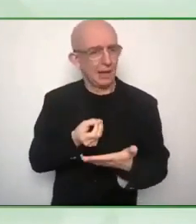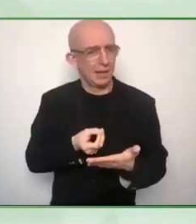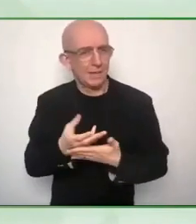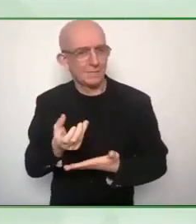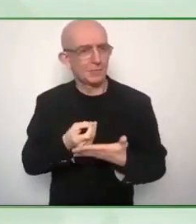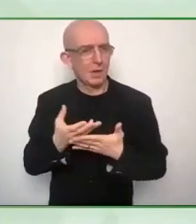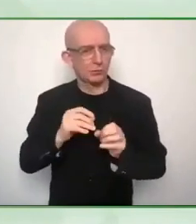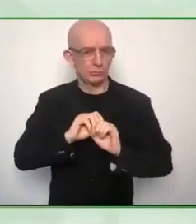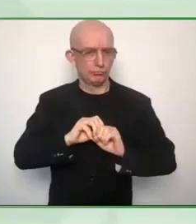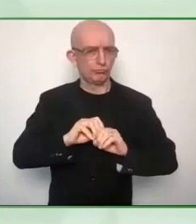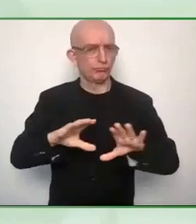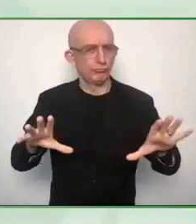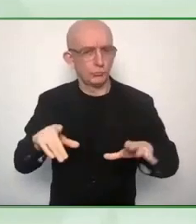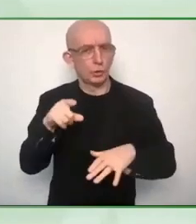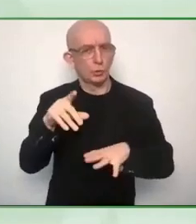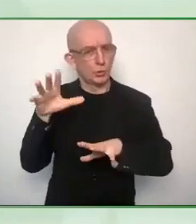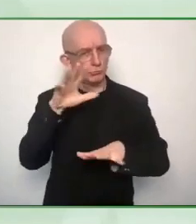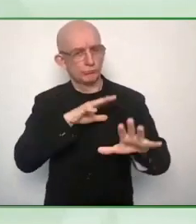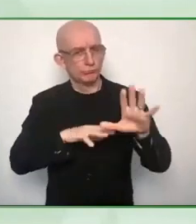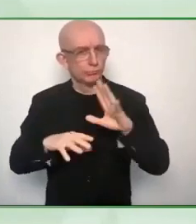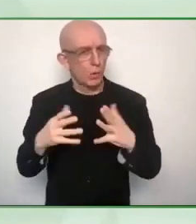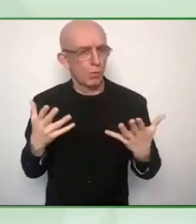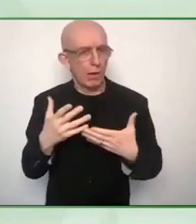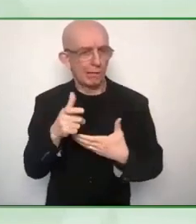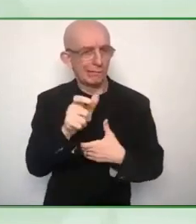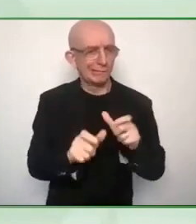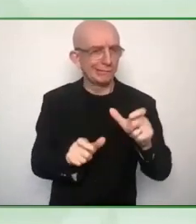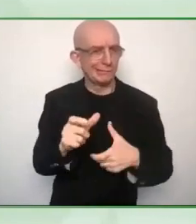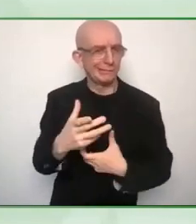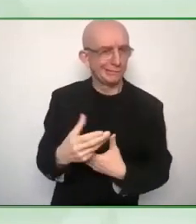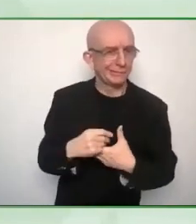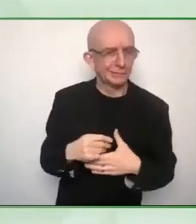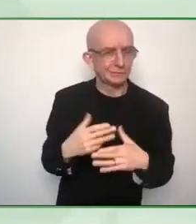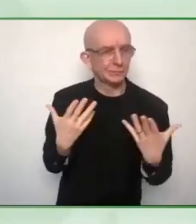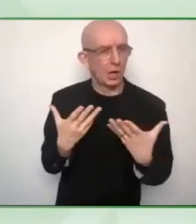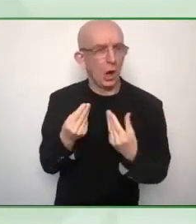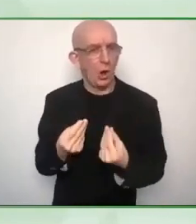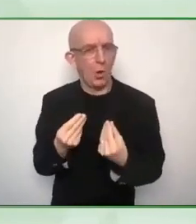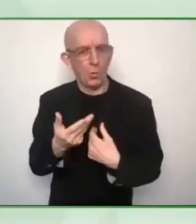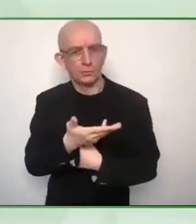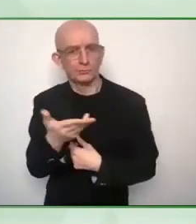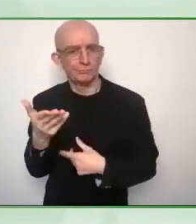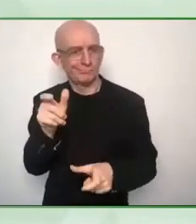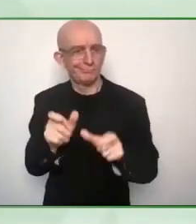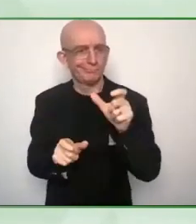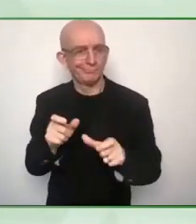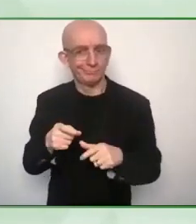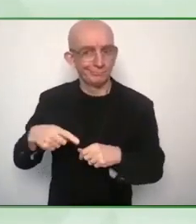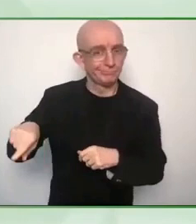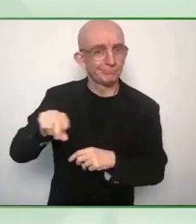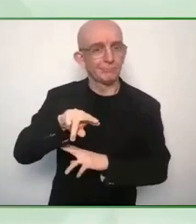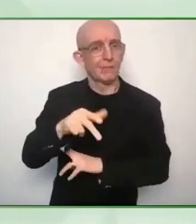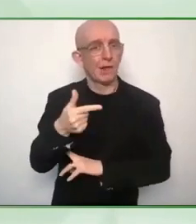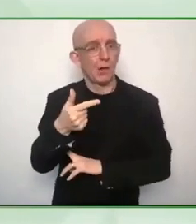from the co-chair's summary that is already available, we can tell that